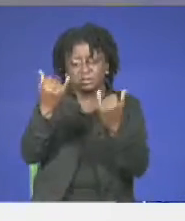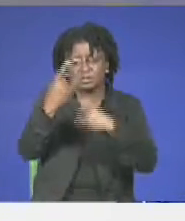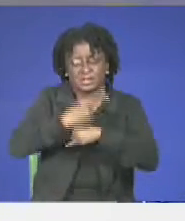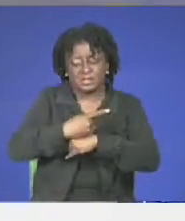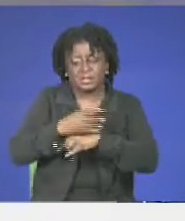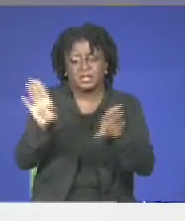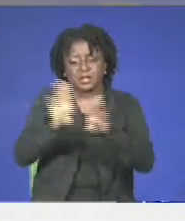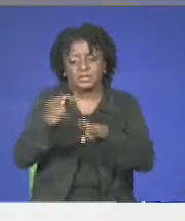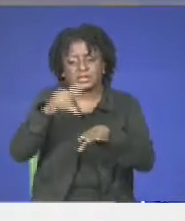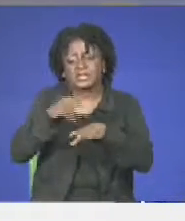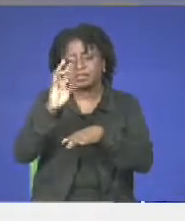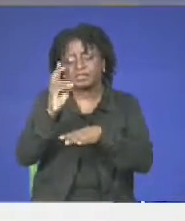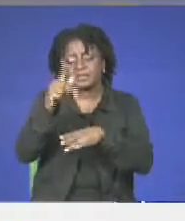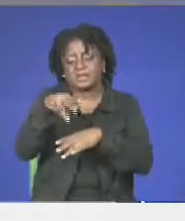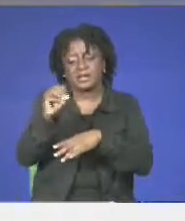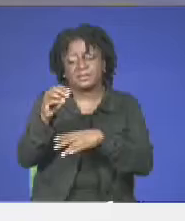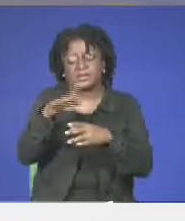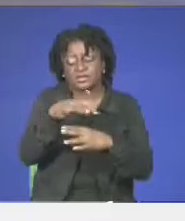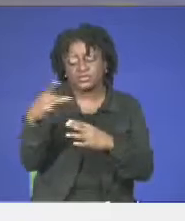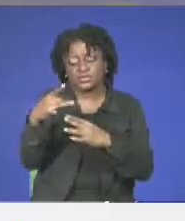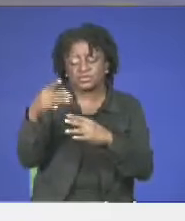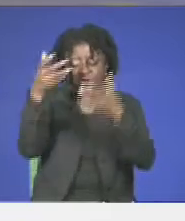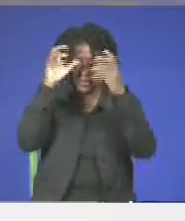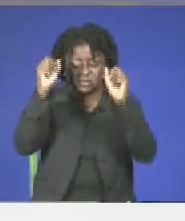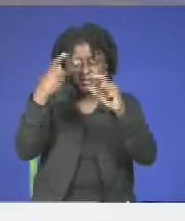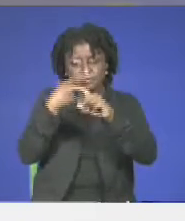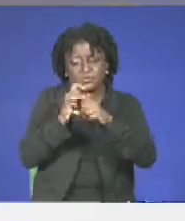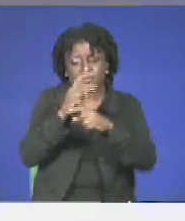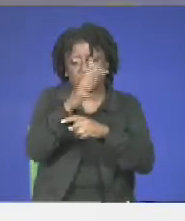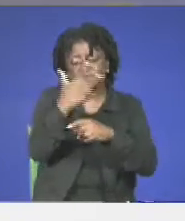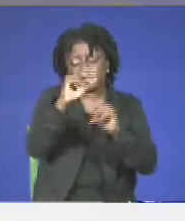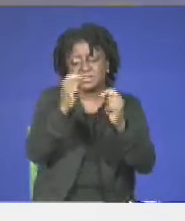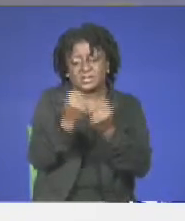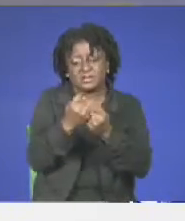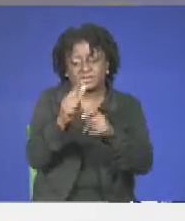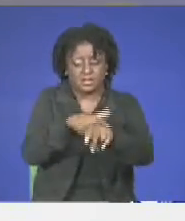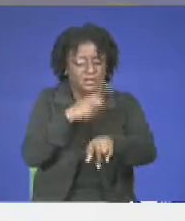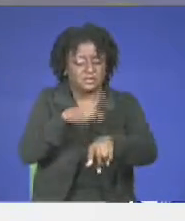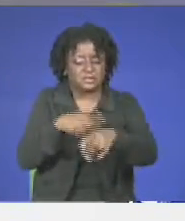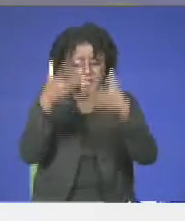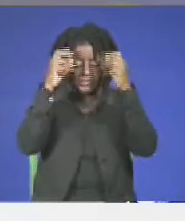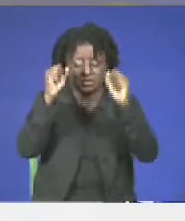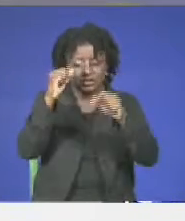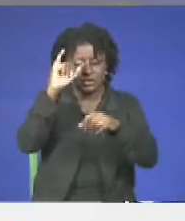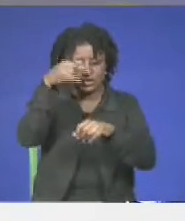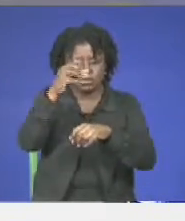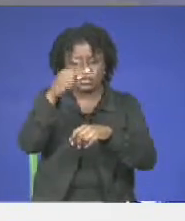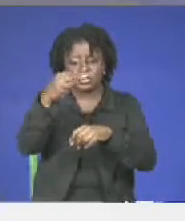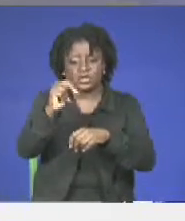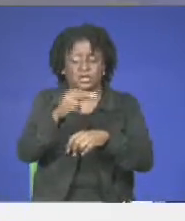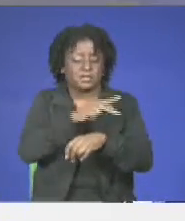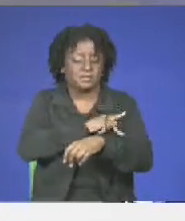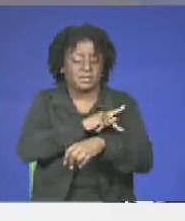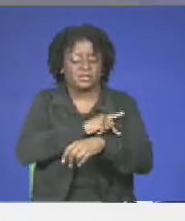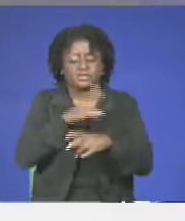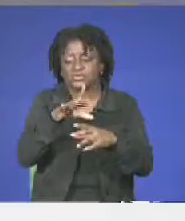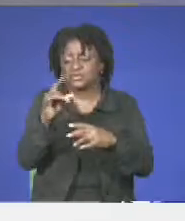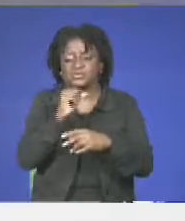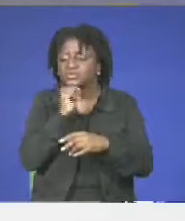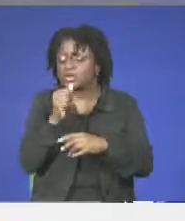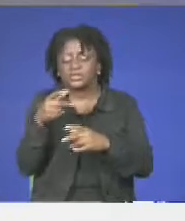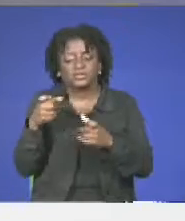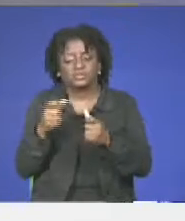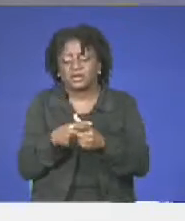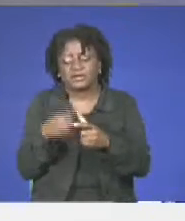today chose a president from among three teams as longtime president John Pinder chose not to run for a fourth term. Cleopatra